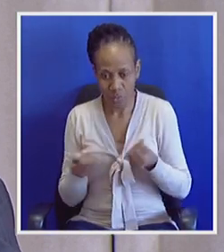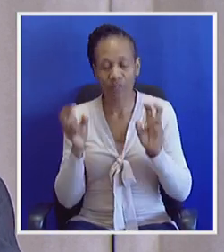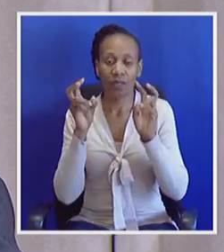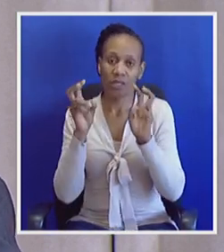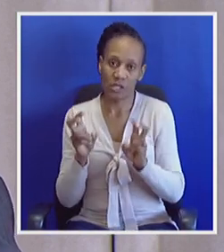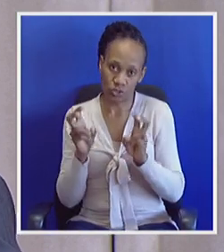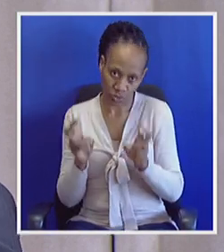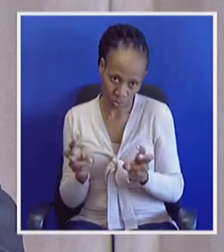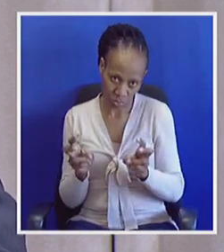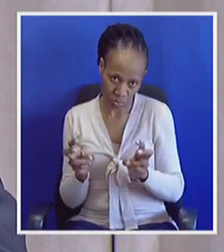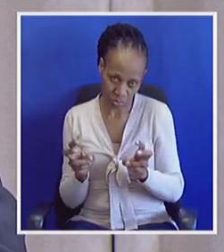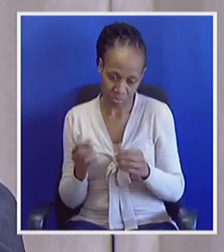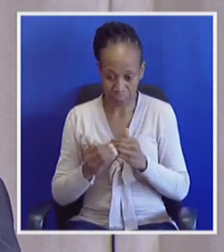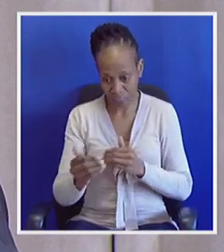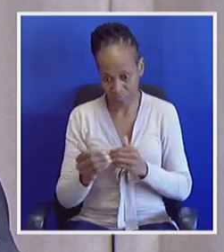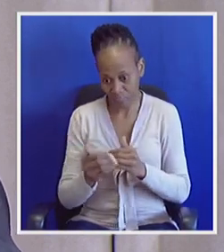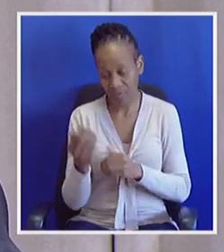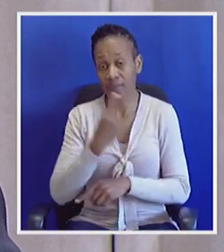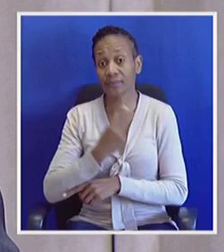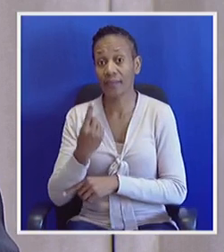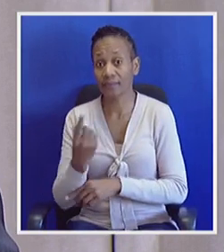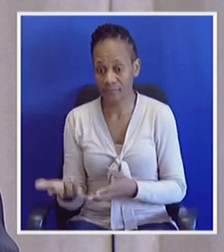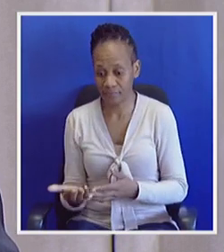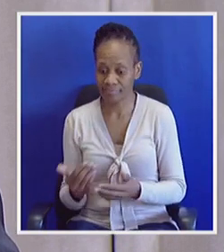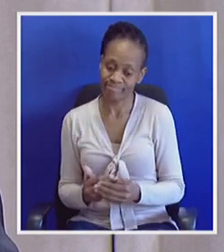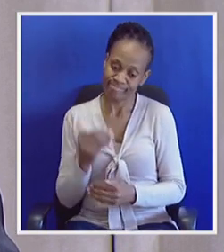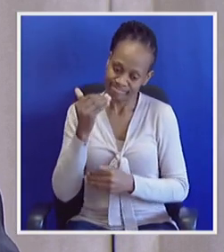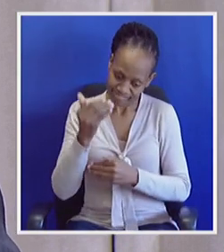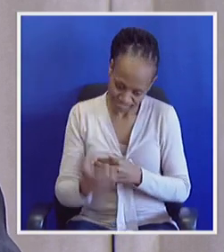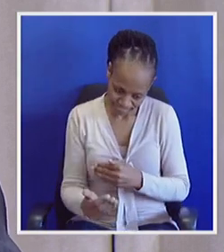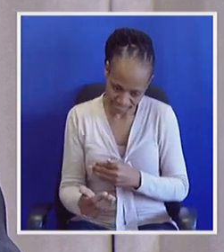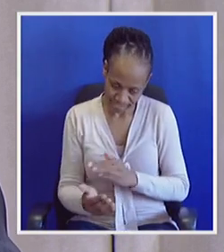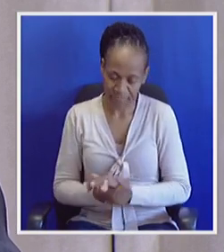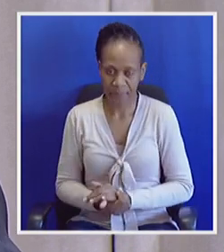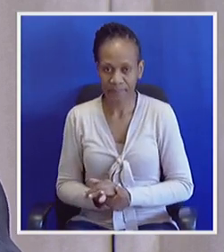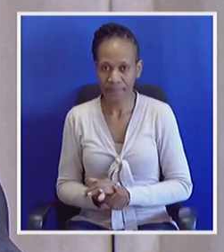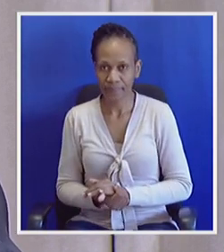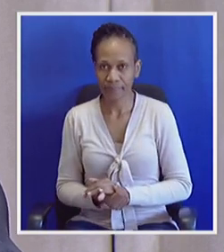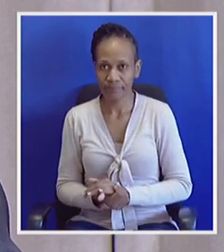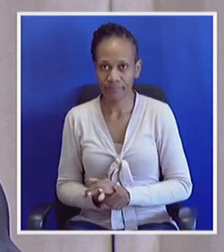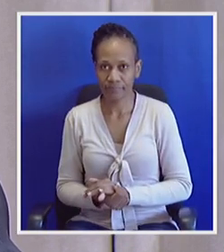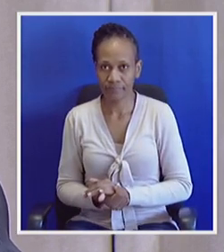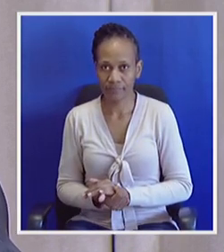matter in a day or two. Having said that, I was then